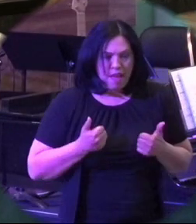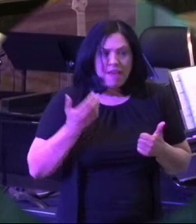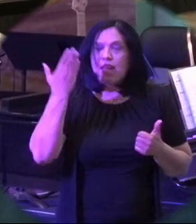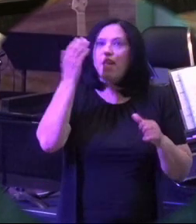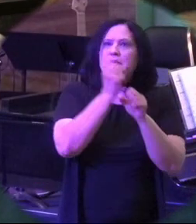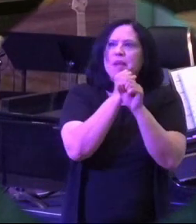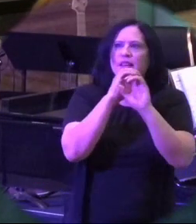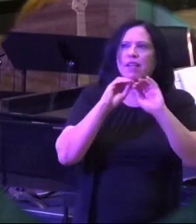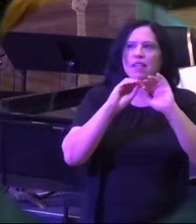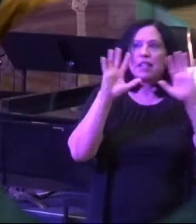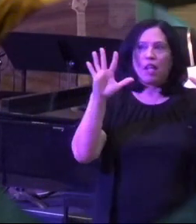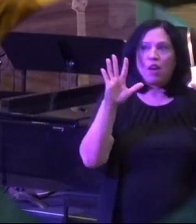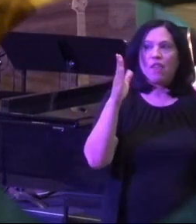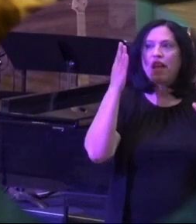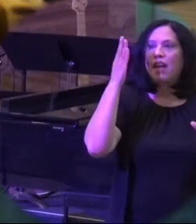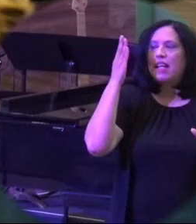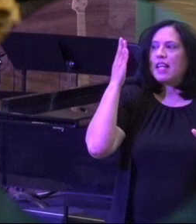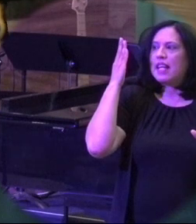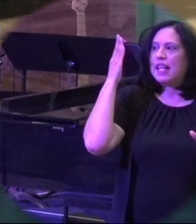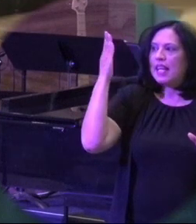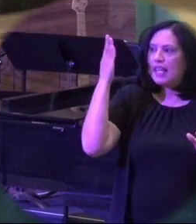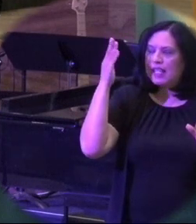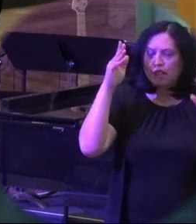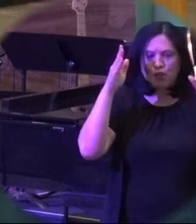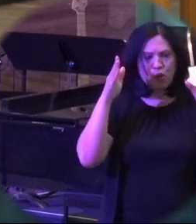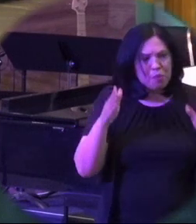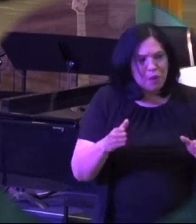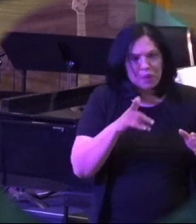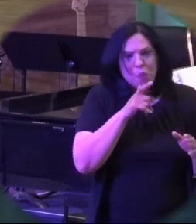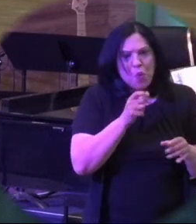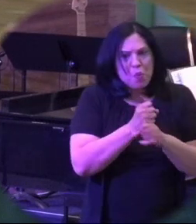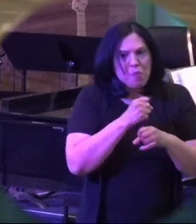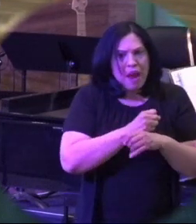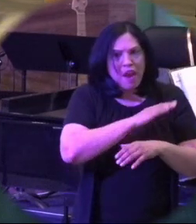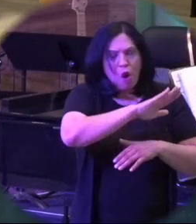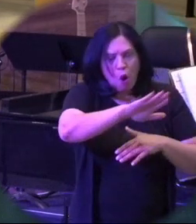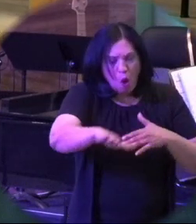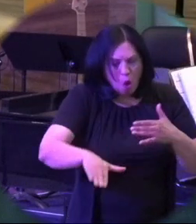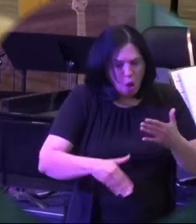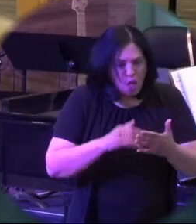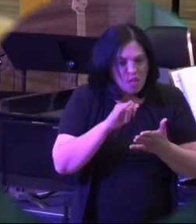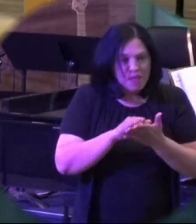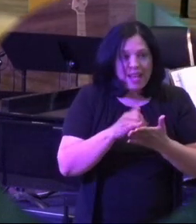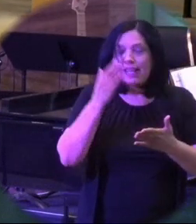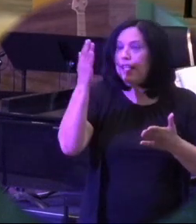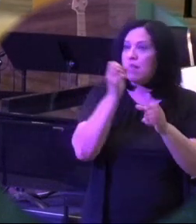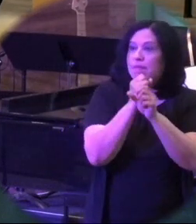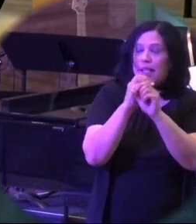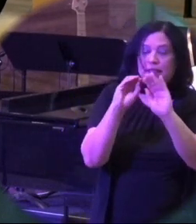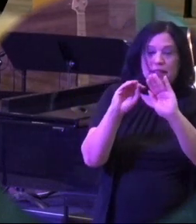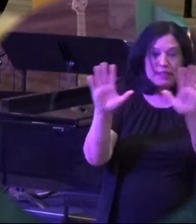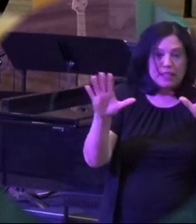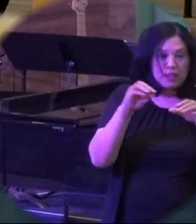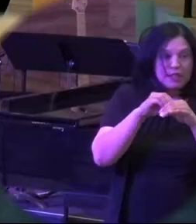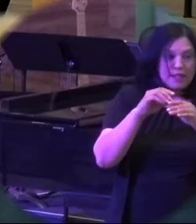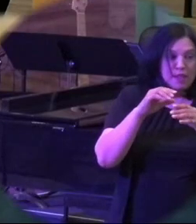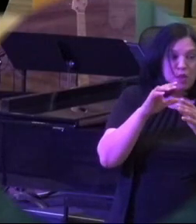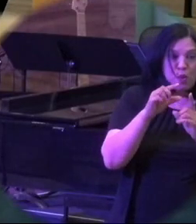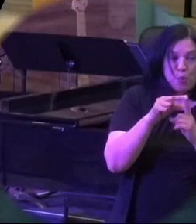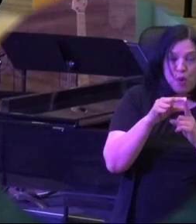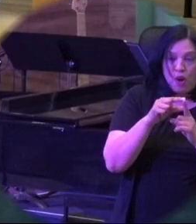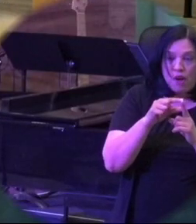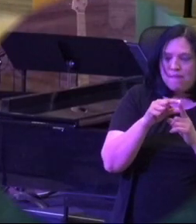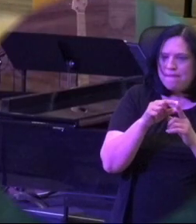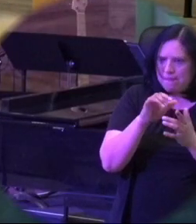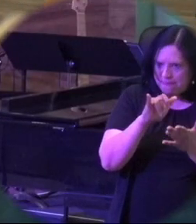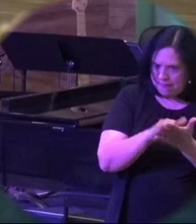very clear that he is the one who created all of this. And he makes it clear in his word that that's the case. And he does